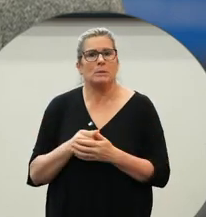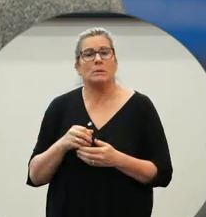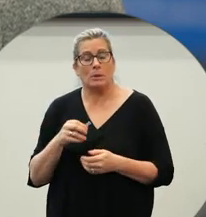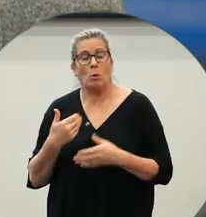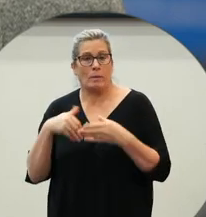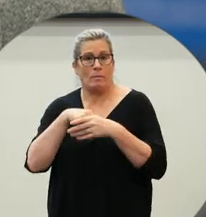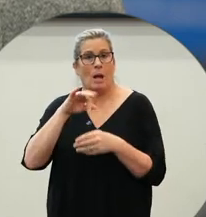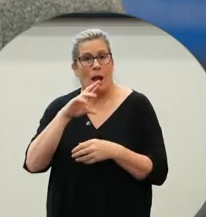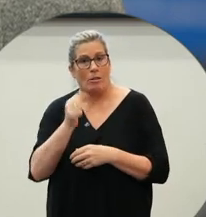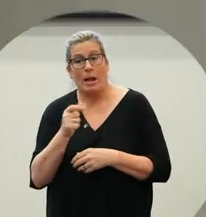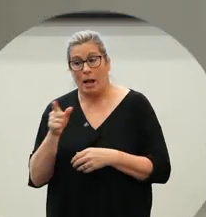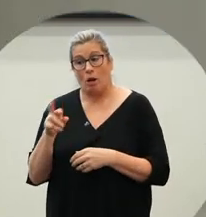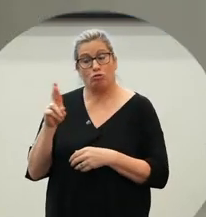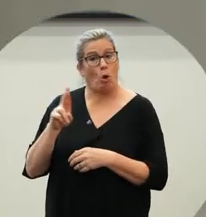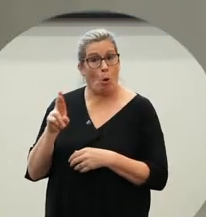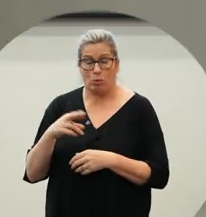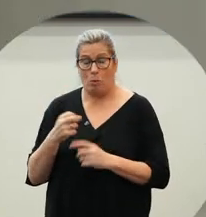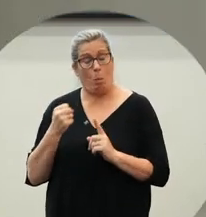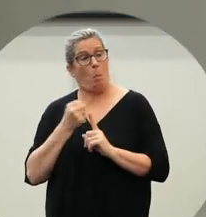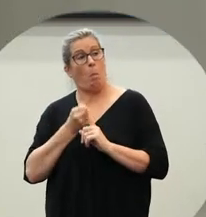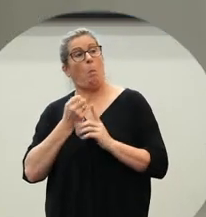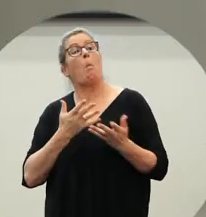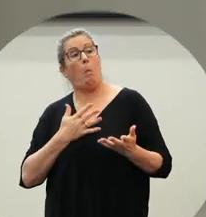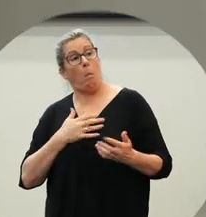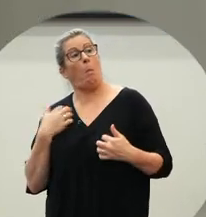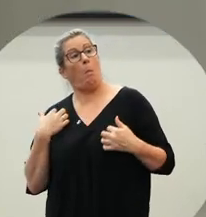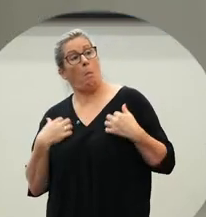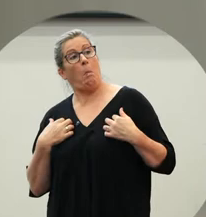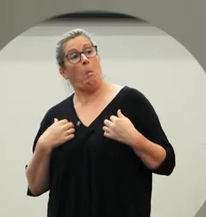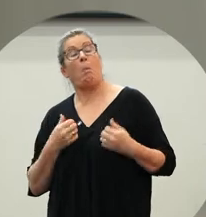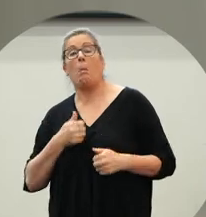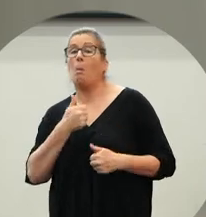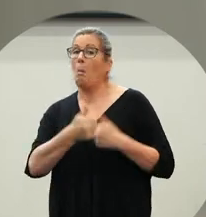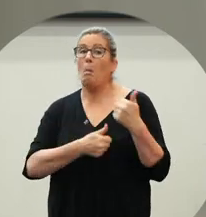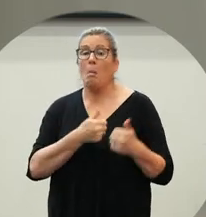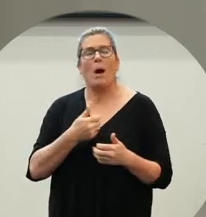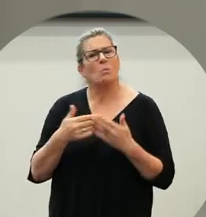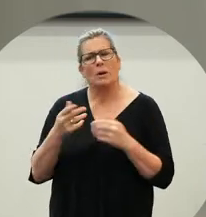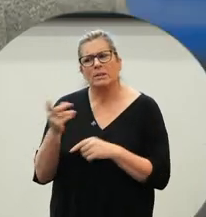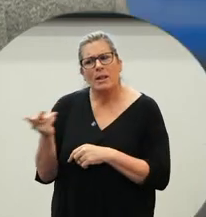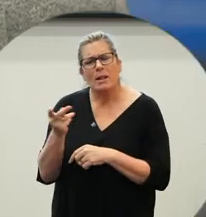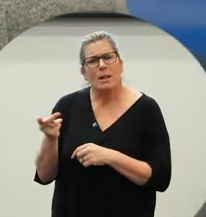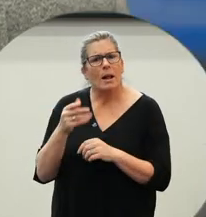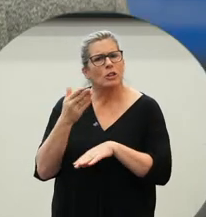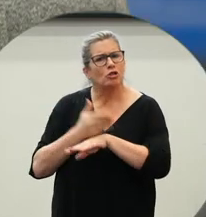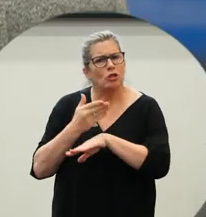think, And what was their first job together?